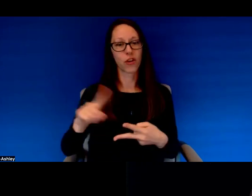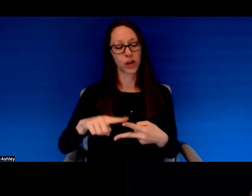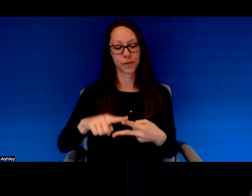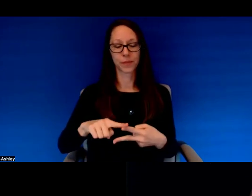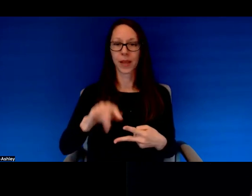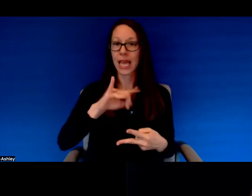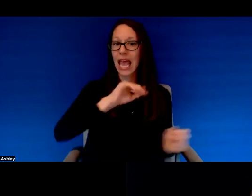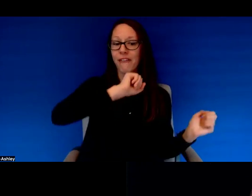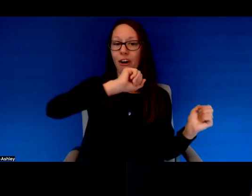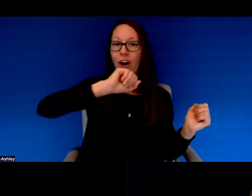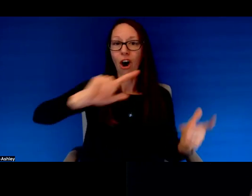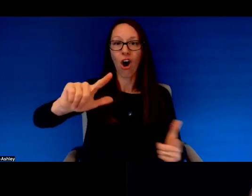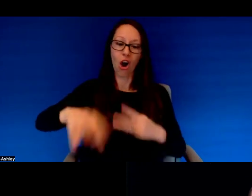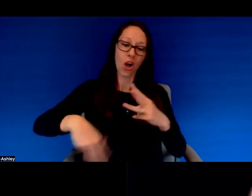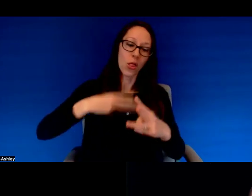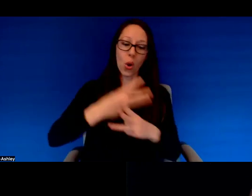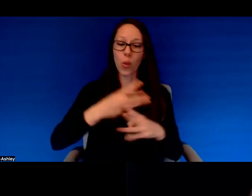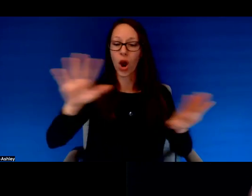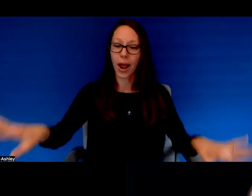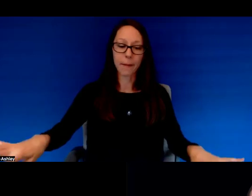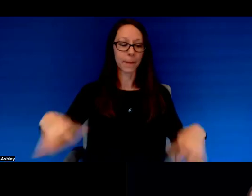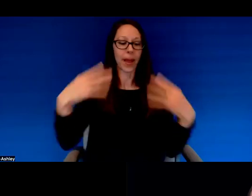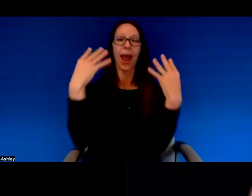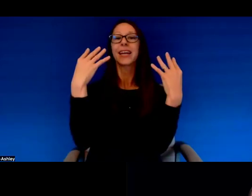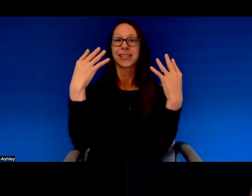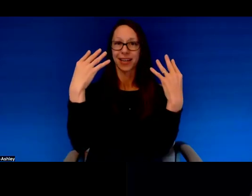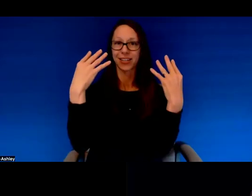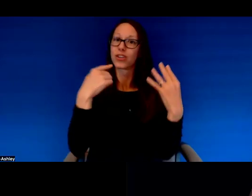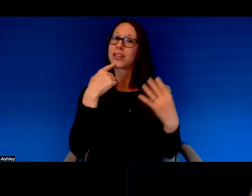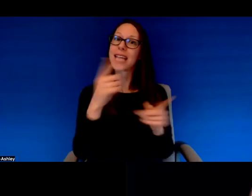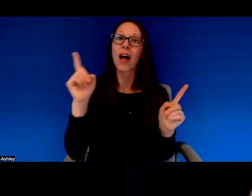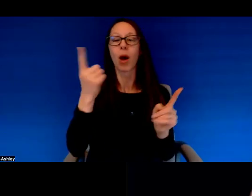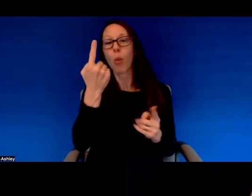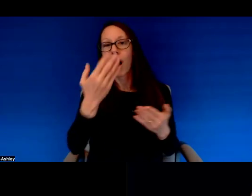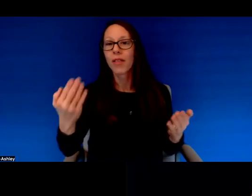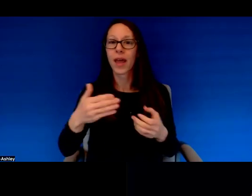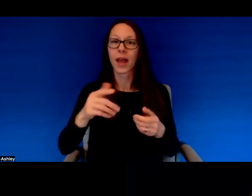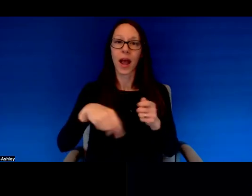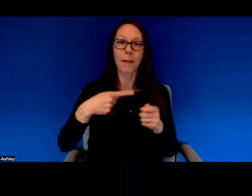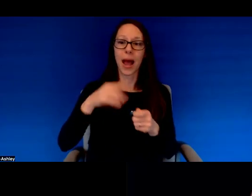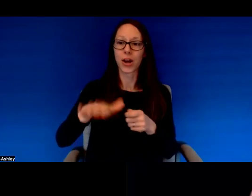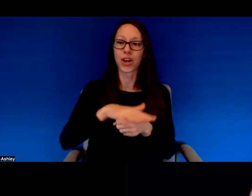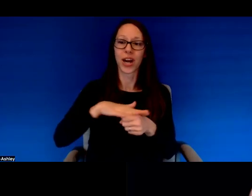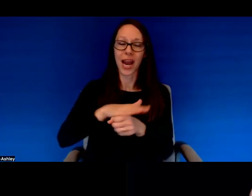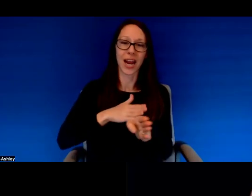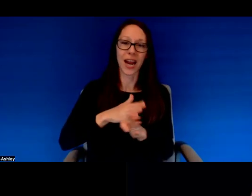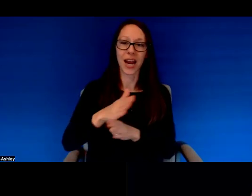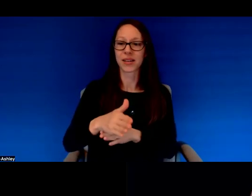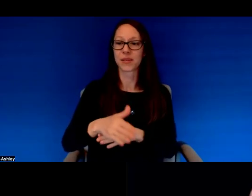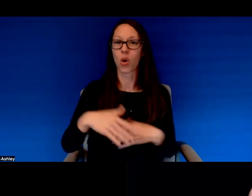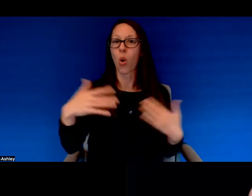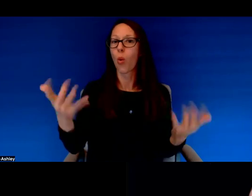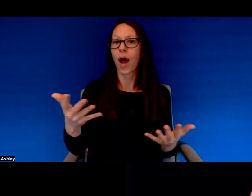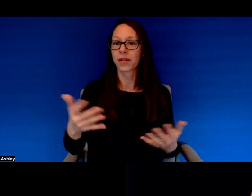everybody's attention in the whole world and you could ask them, or you could tell them one thing about your area of expertise, what would it be?